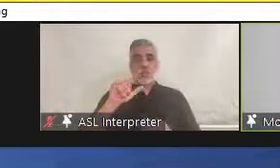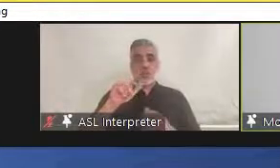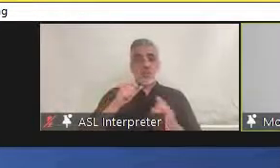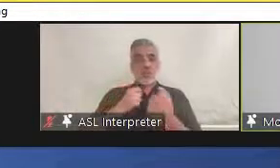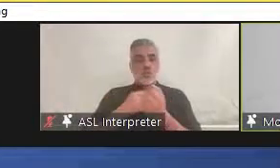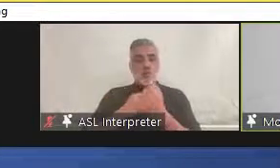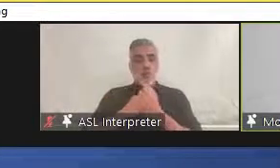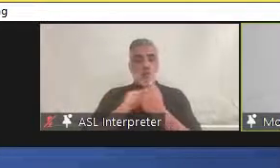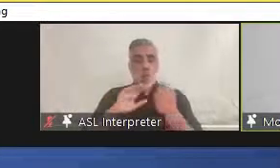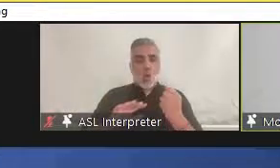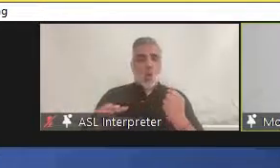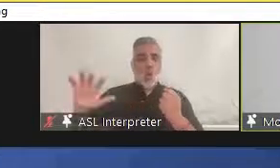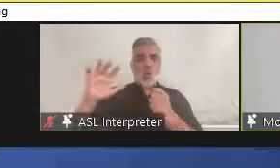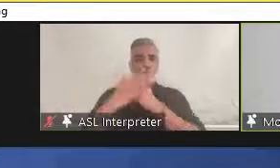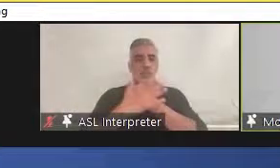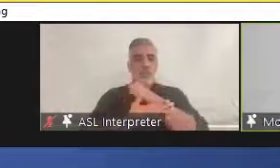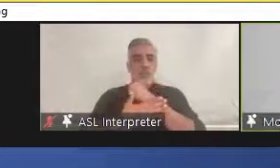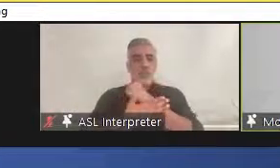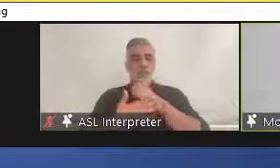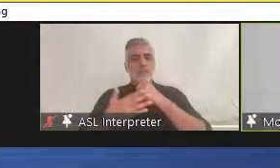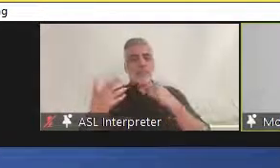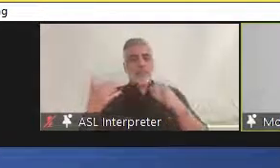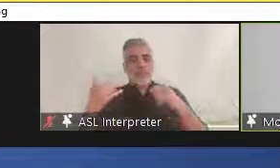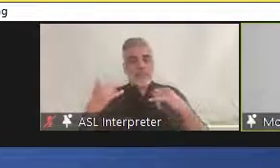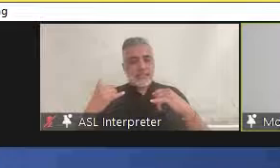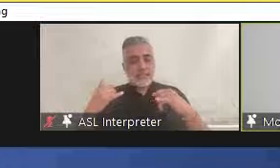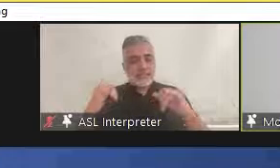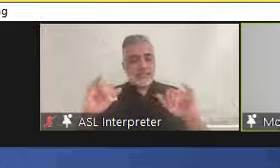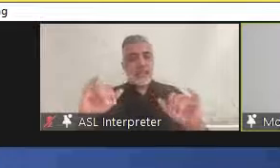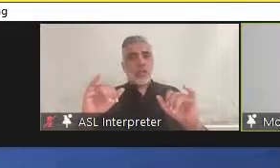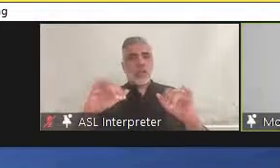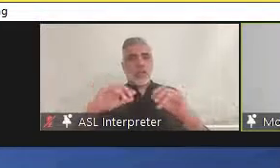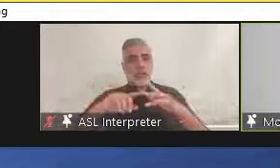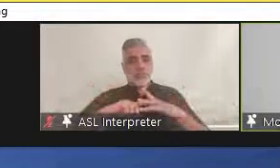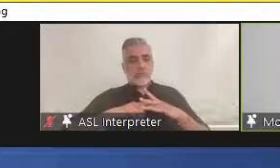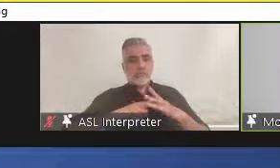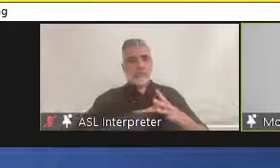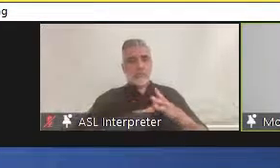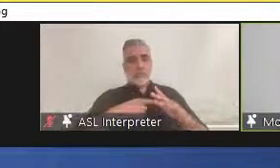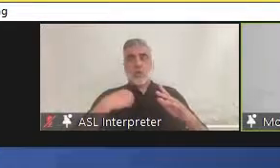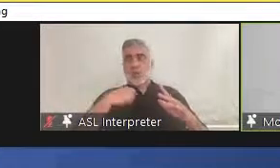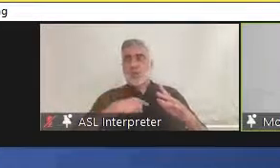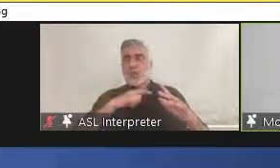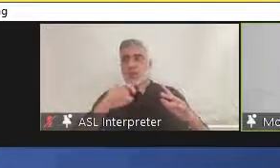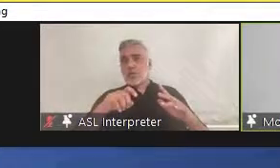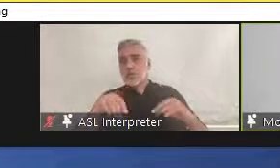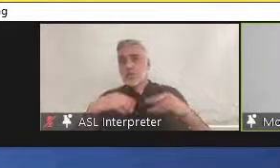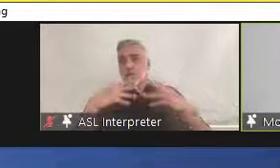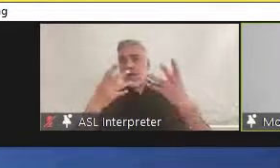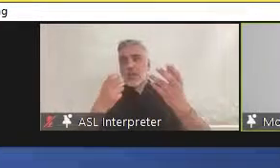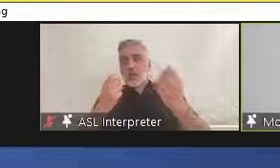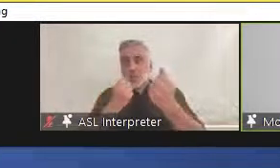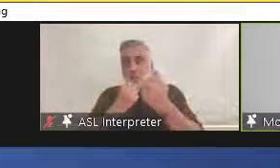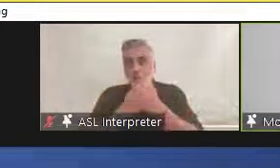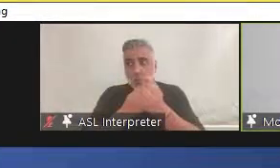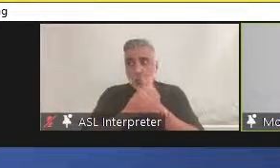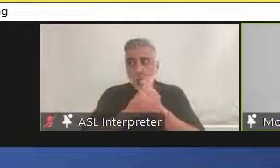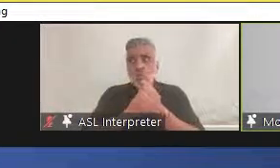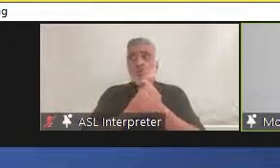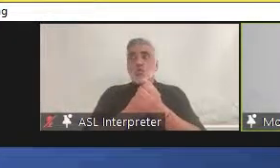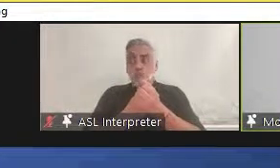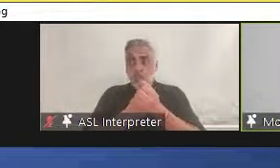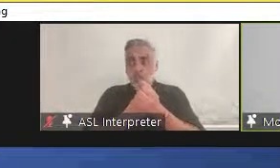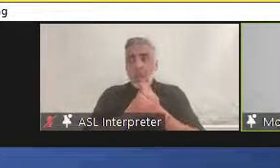country. Still, it is at the initial stage. We need to provide support for that so that it will